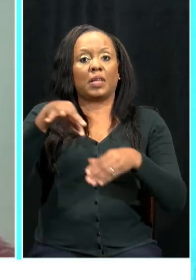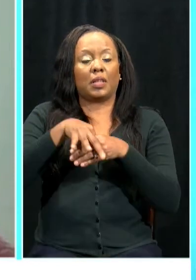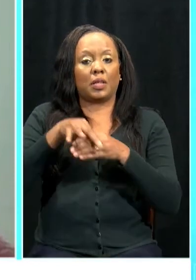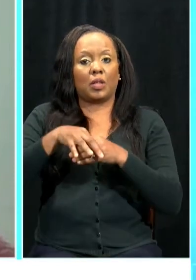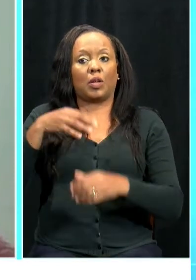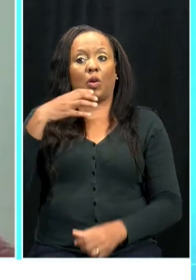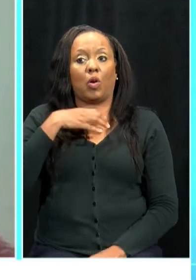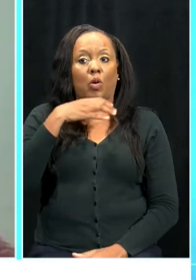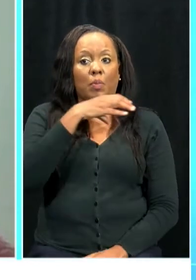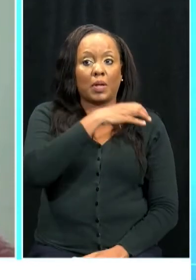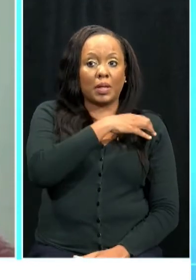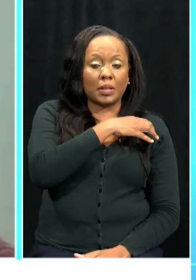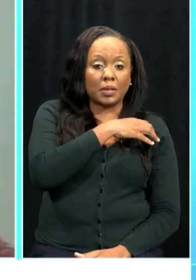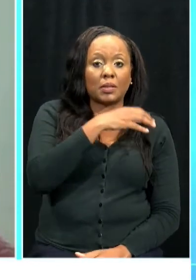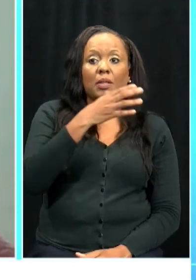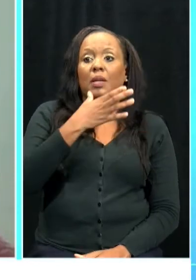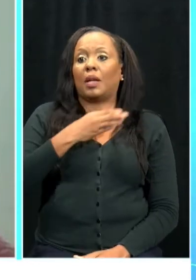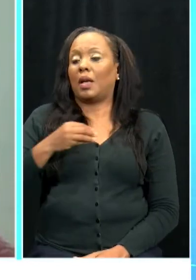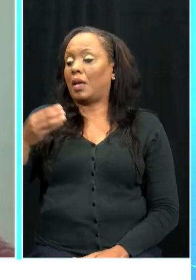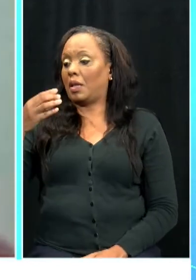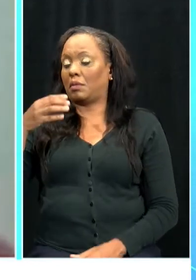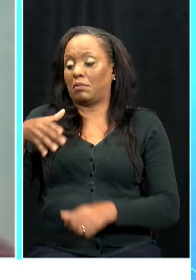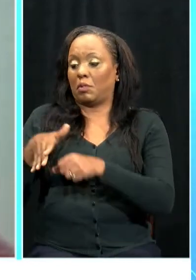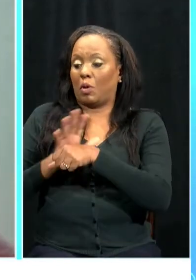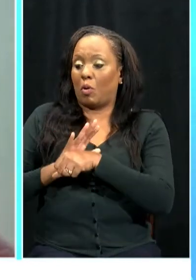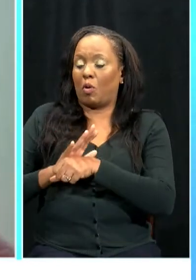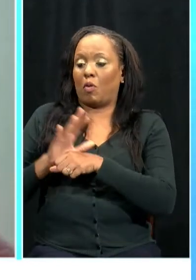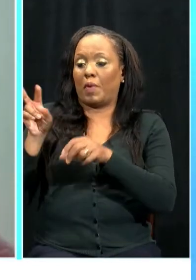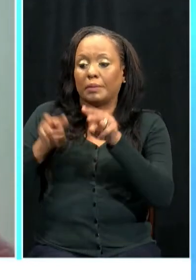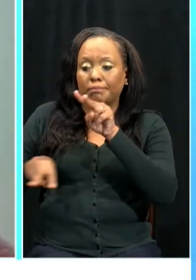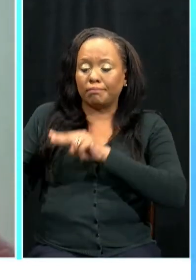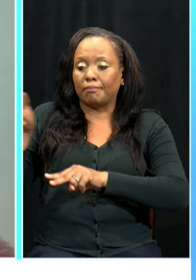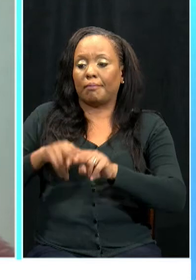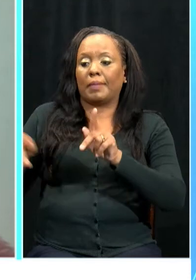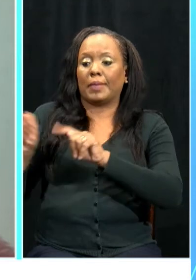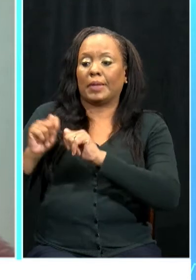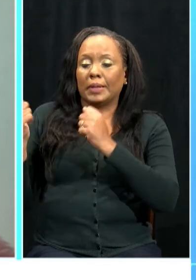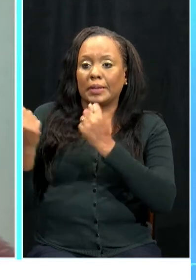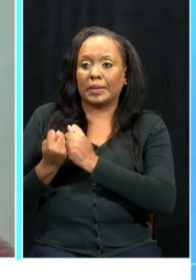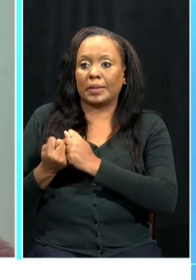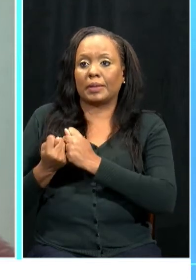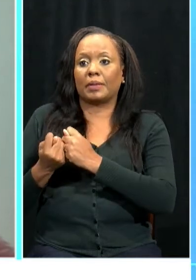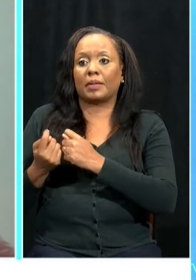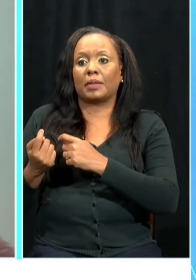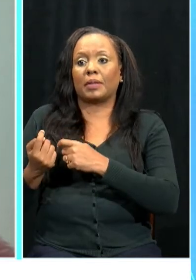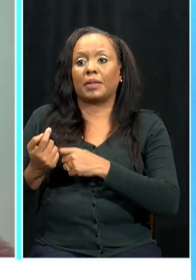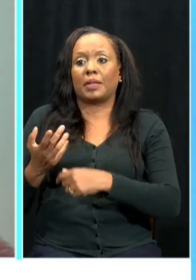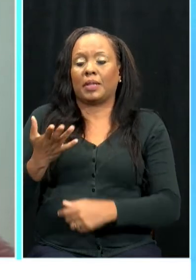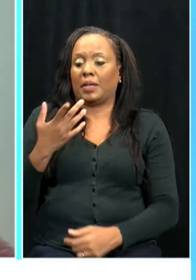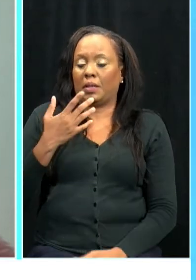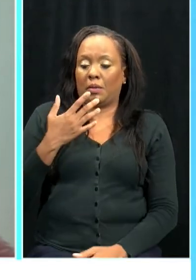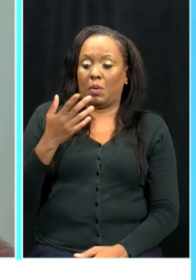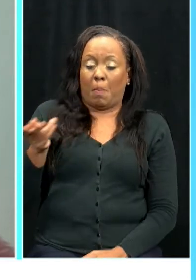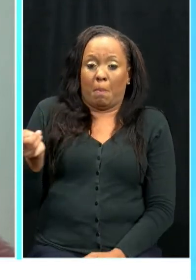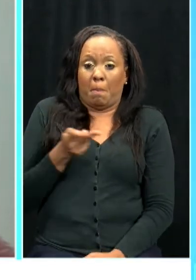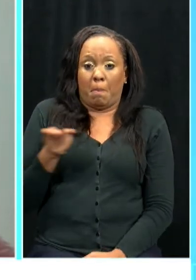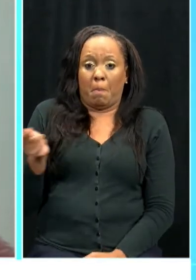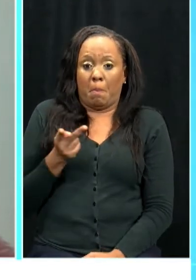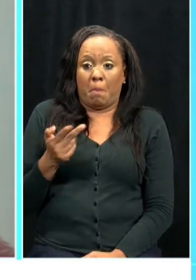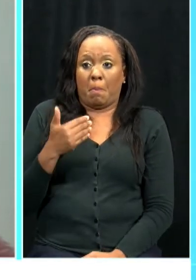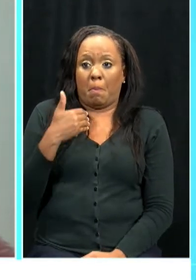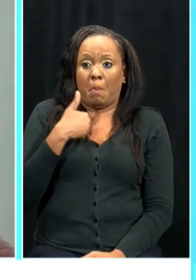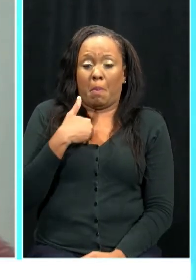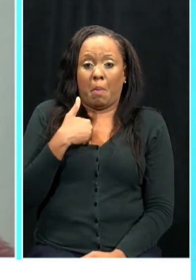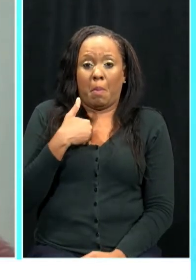what the COVID-19 monitoring unit has said, they have said that they have received protocols from the World